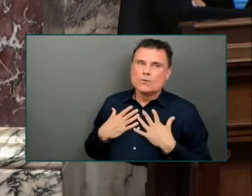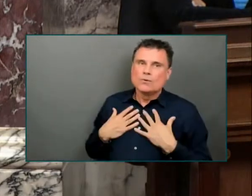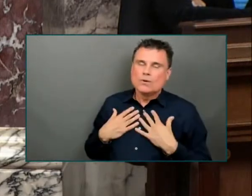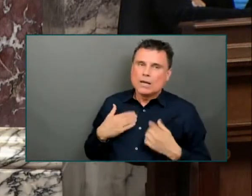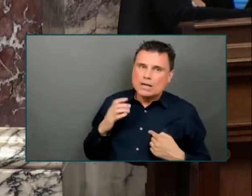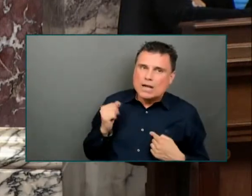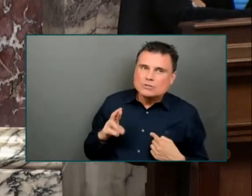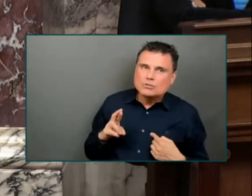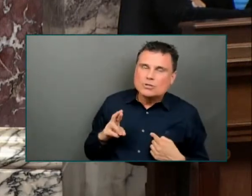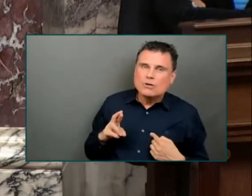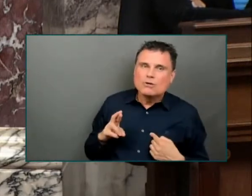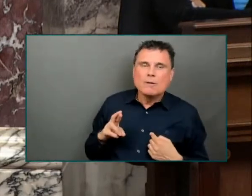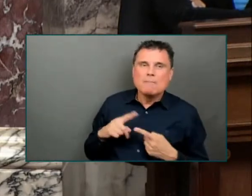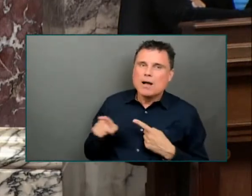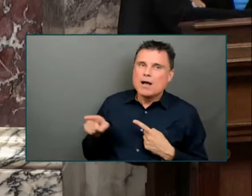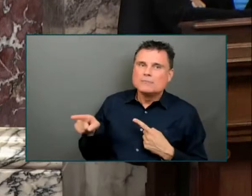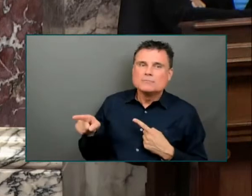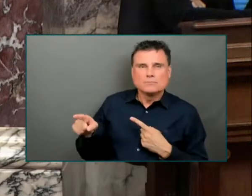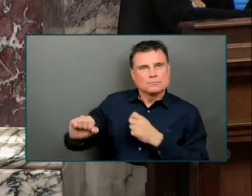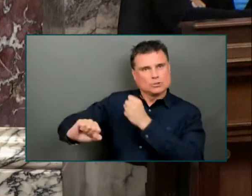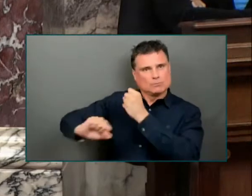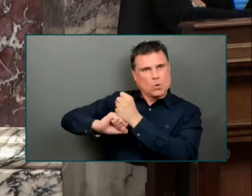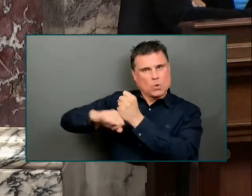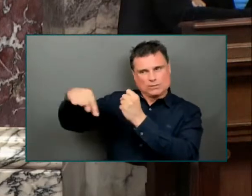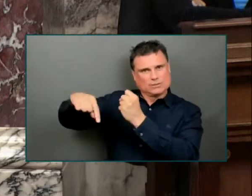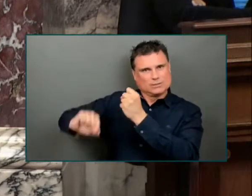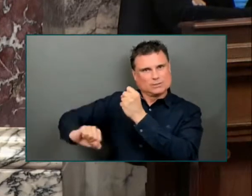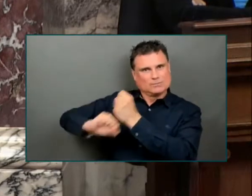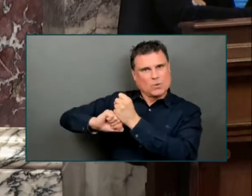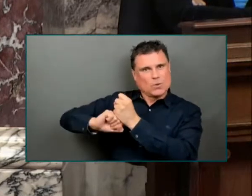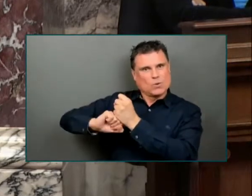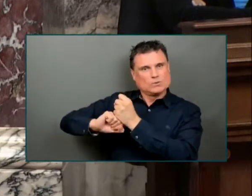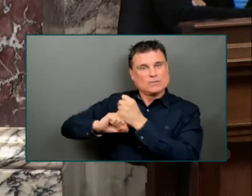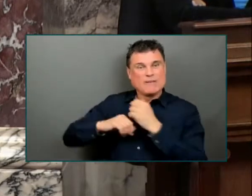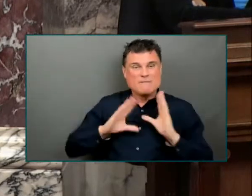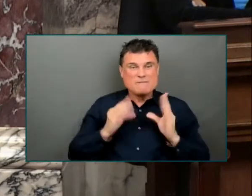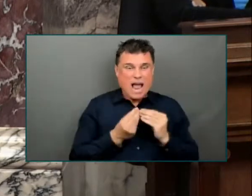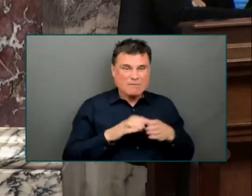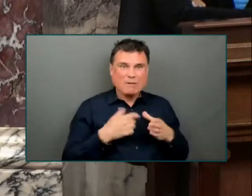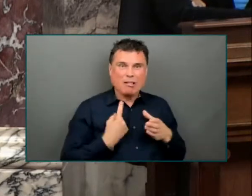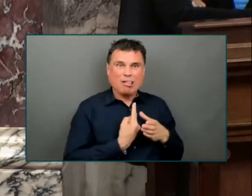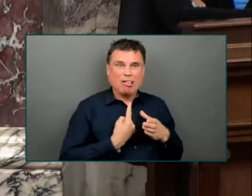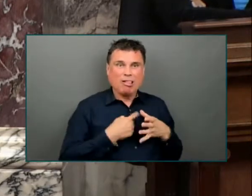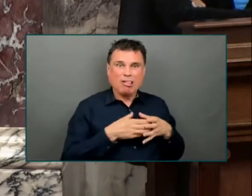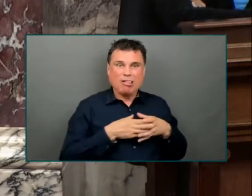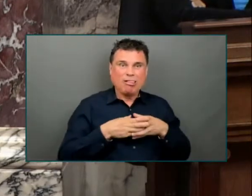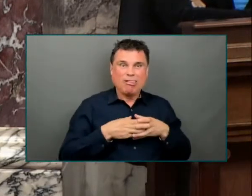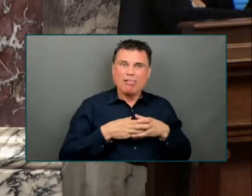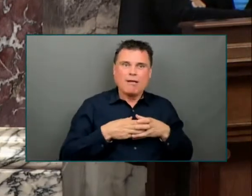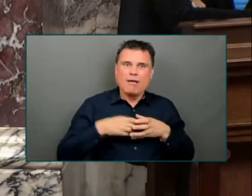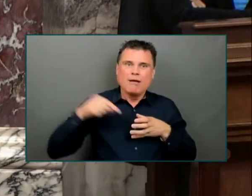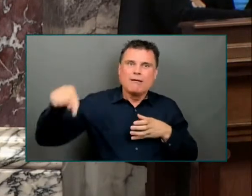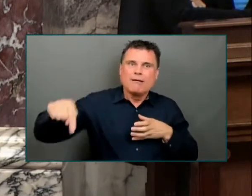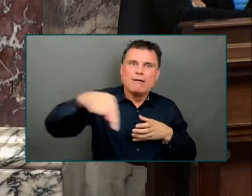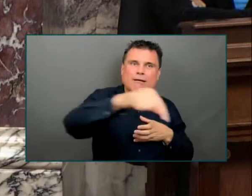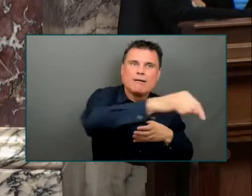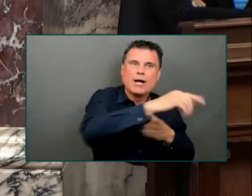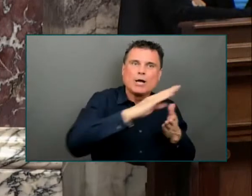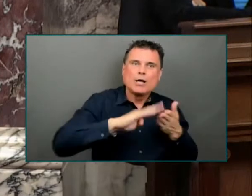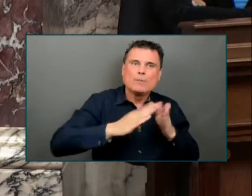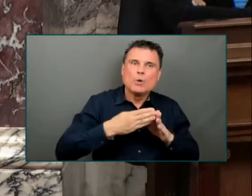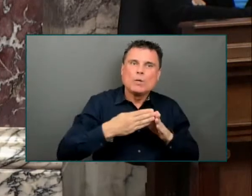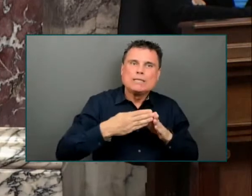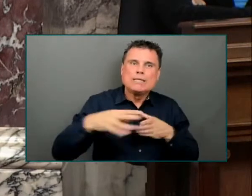my family could depend on our community to lift us up when we needed them. And I want every